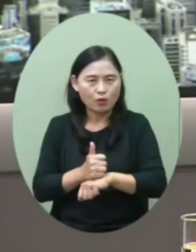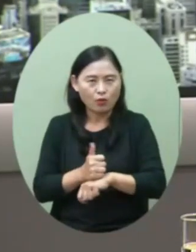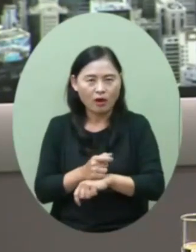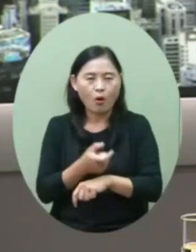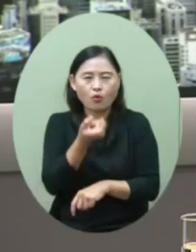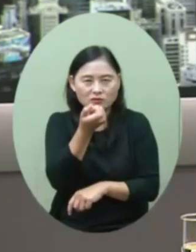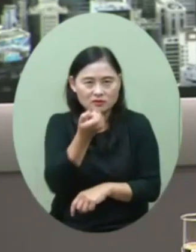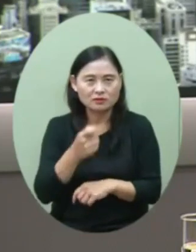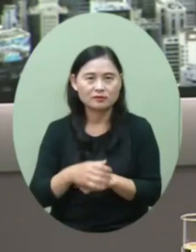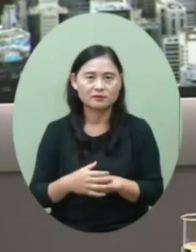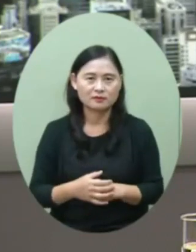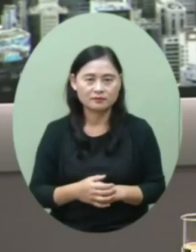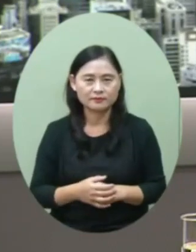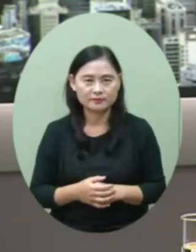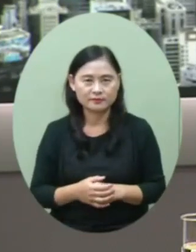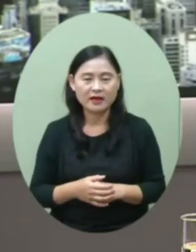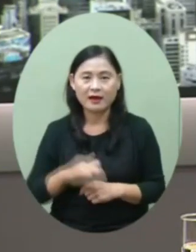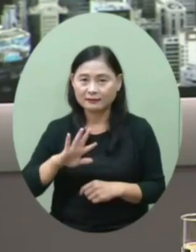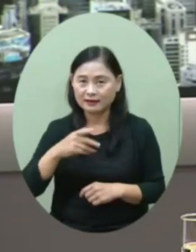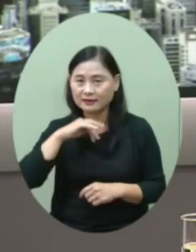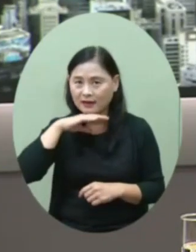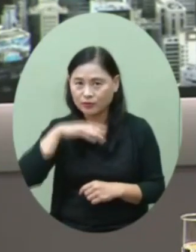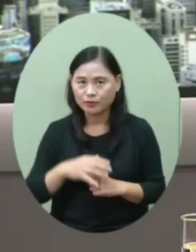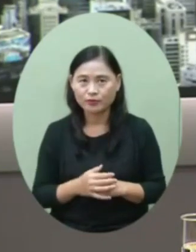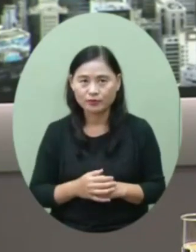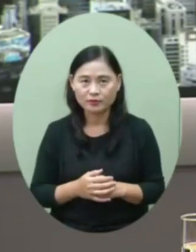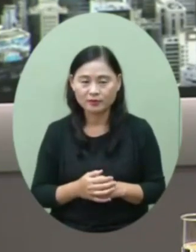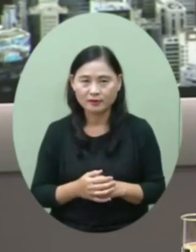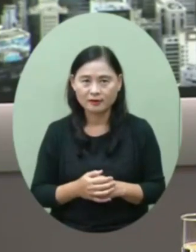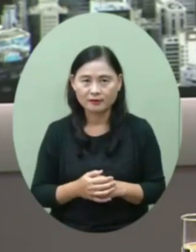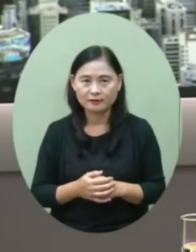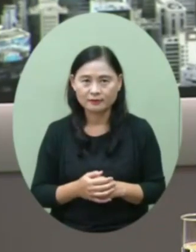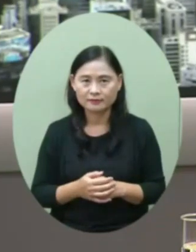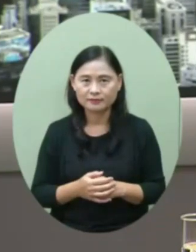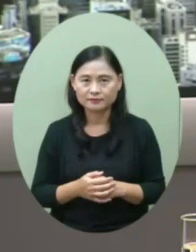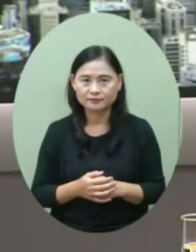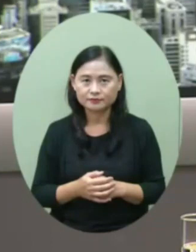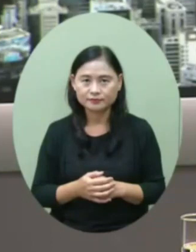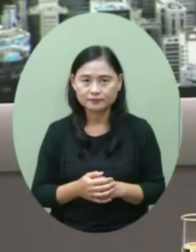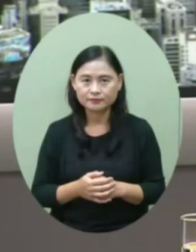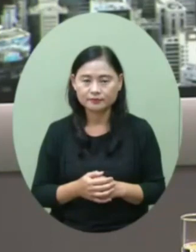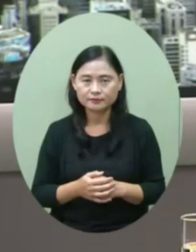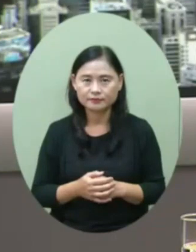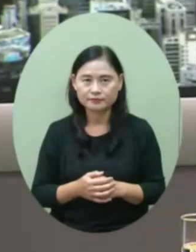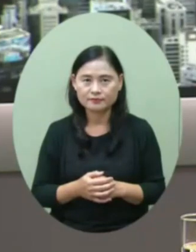is, I think, a very, very rare situation.